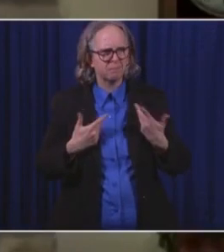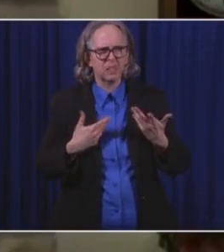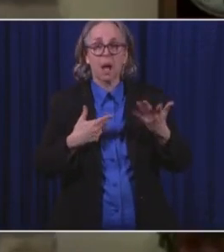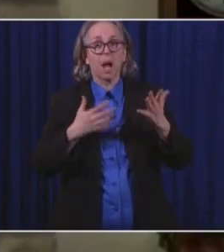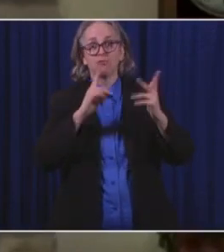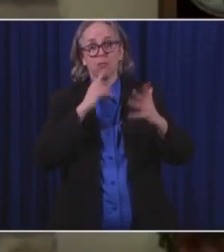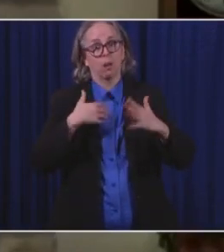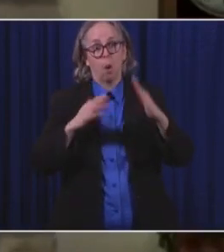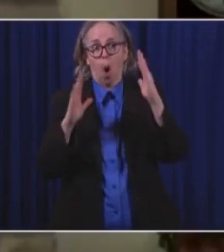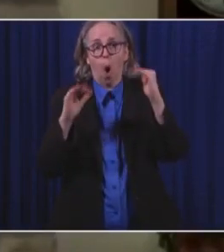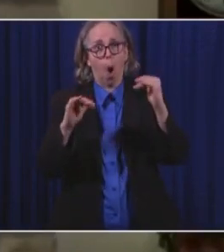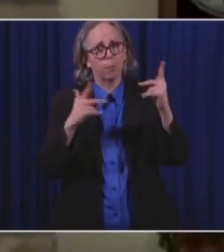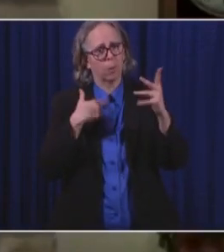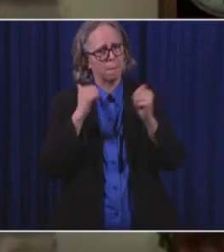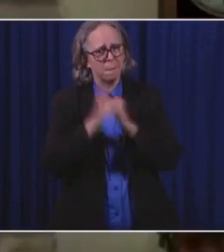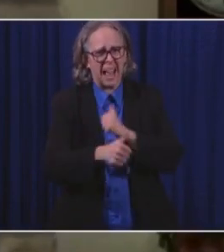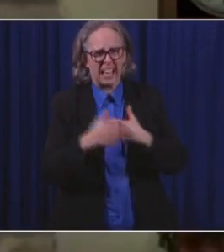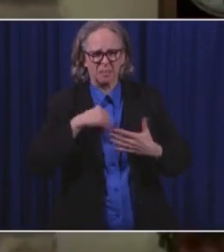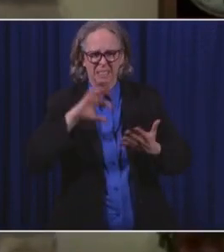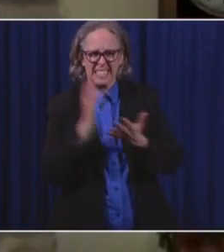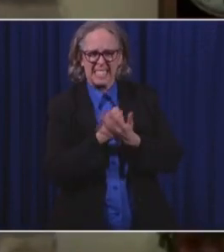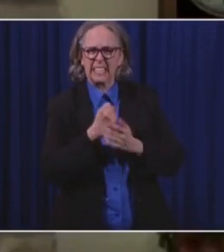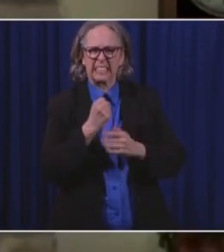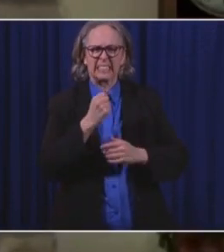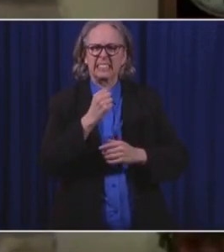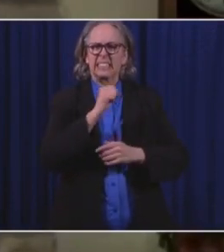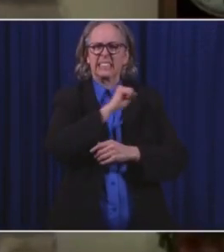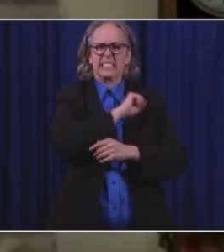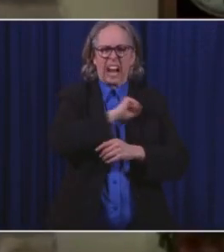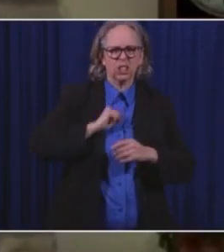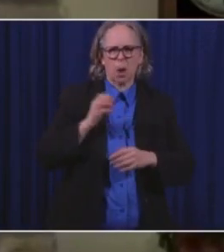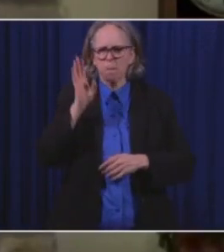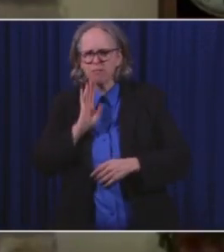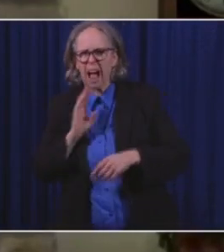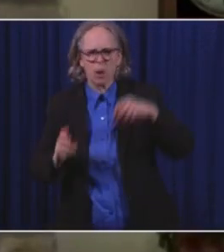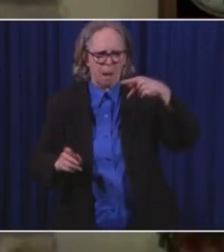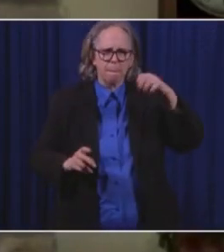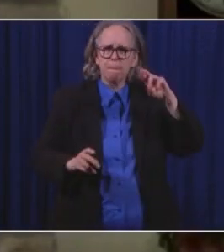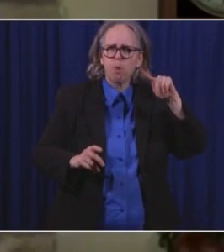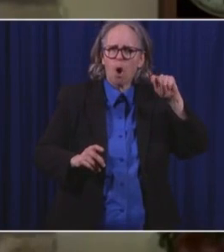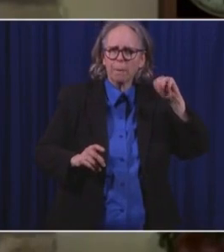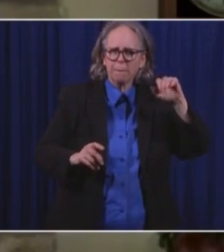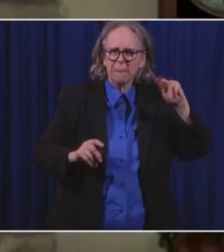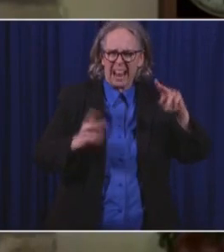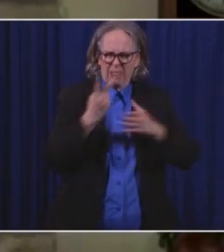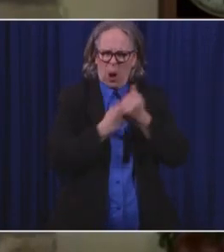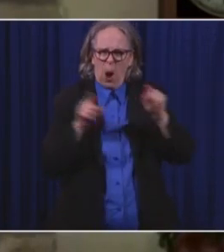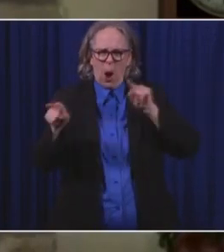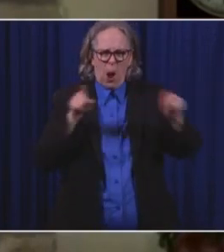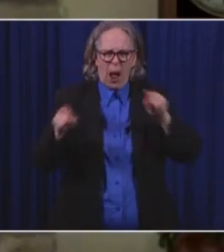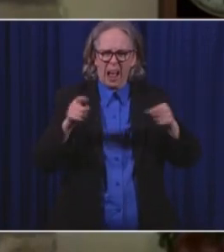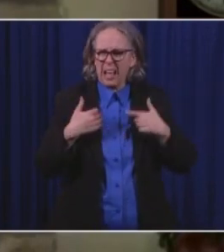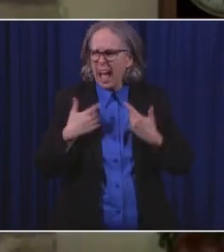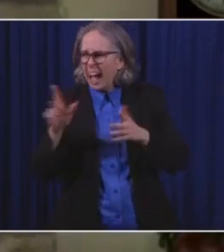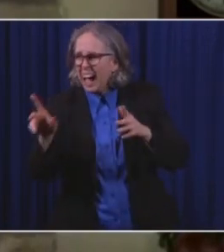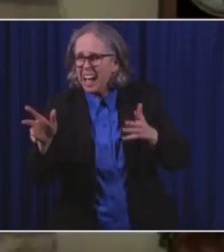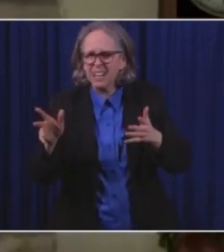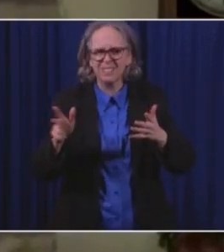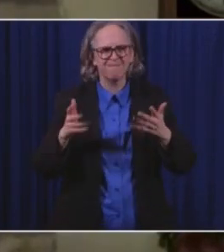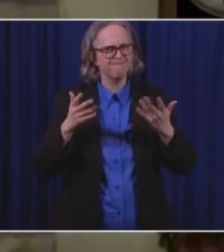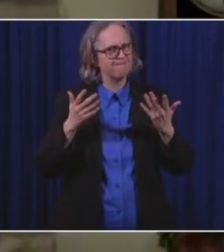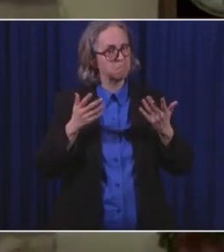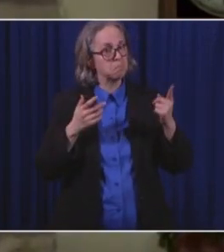stay in touch with Senator Brown, Senator Portman, and the other members of the congressional delegation. But yeah, it could impact